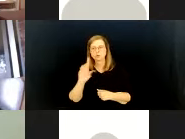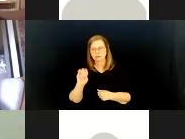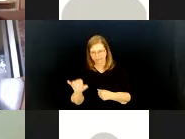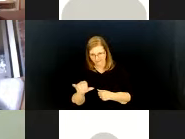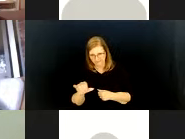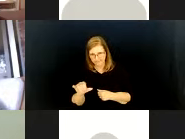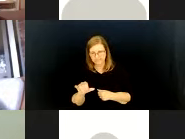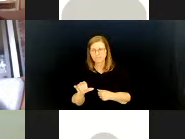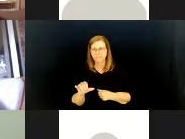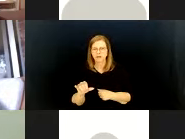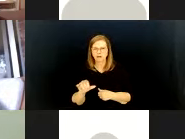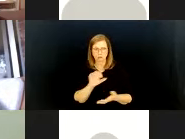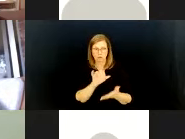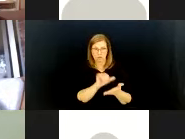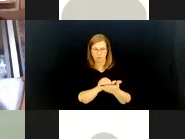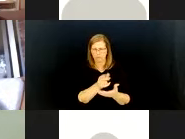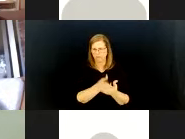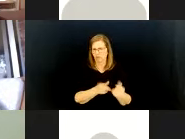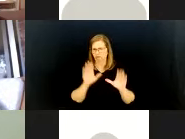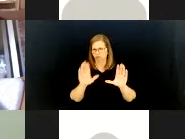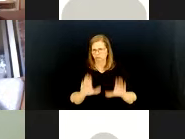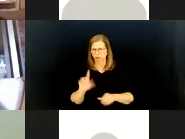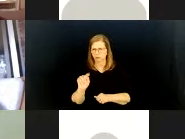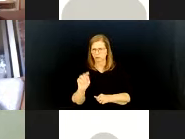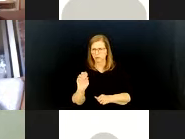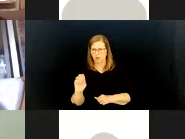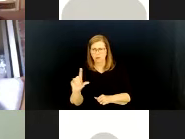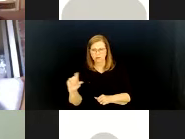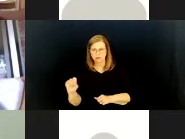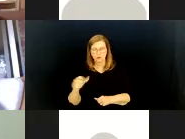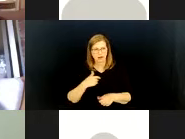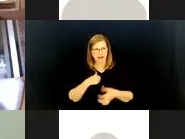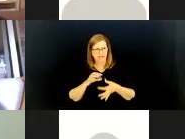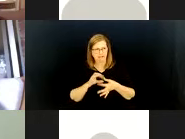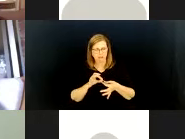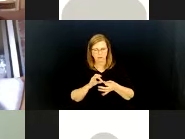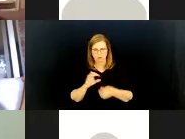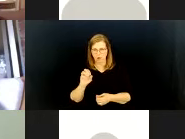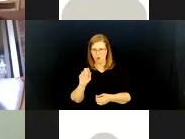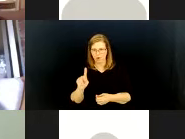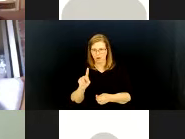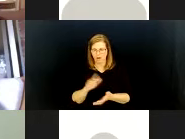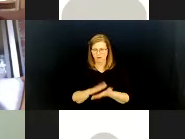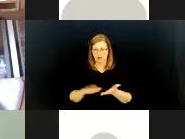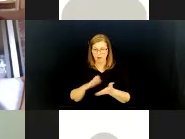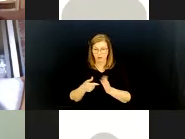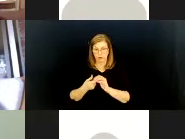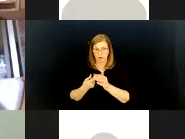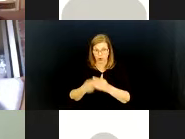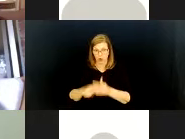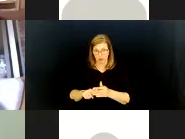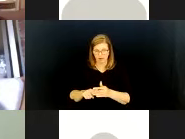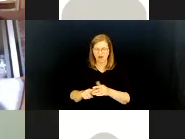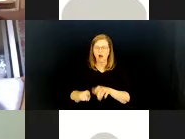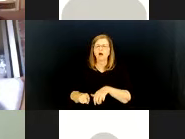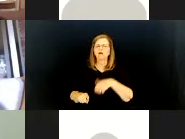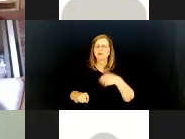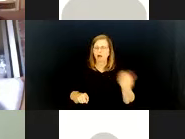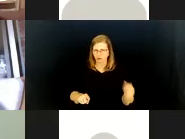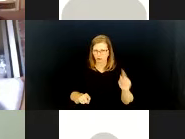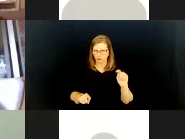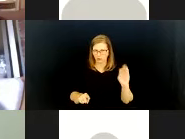similar there. So those are both great tools. And I mentioned OK College Start as well. That's another tool. We just happened to